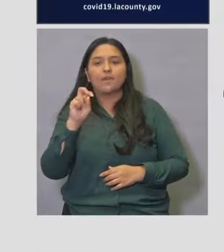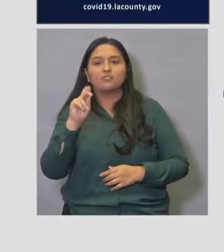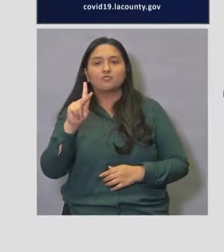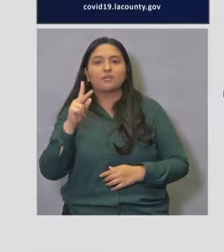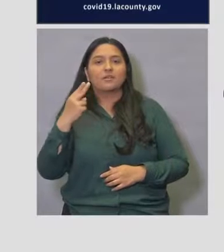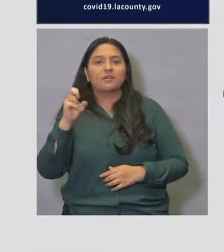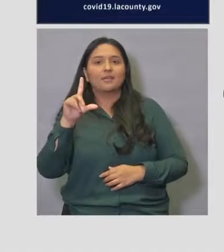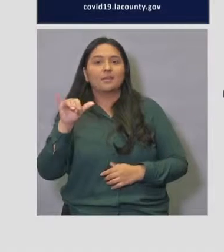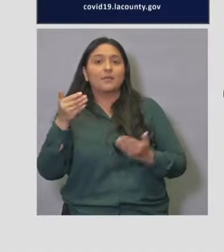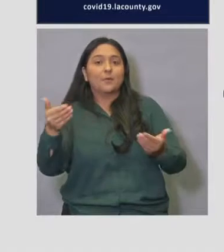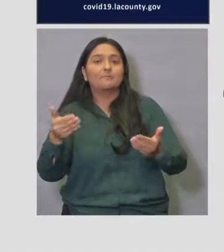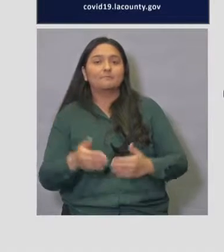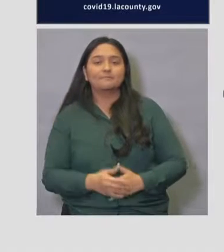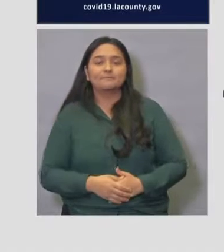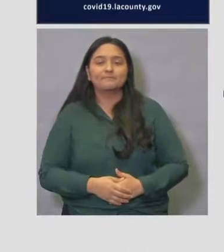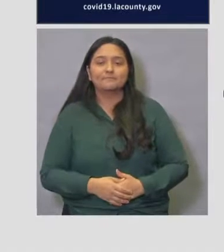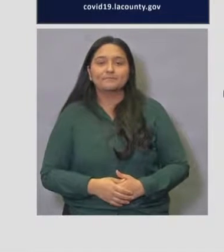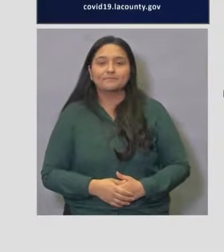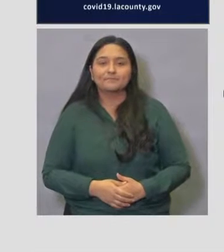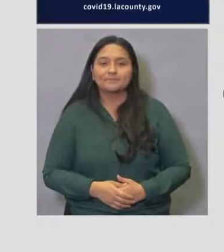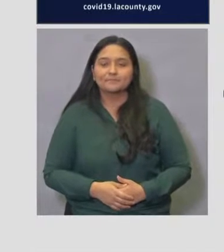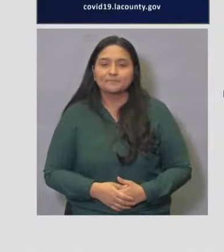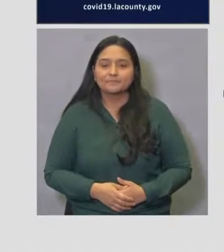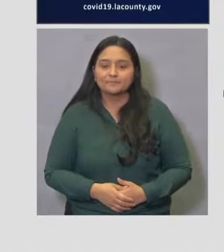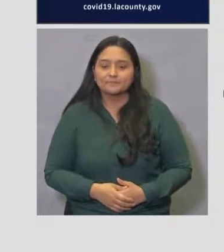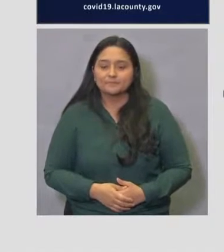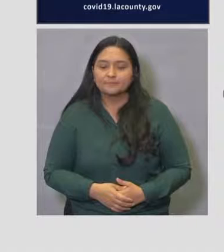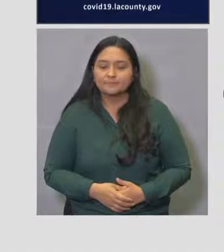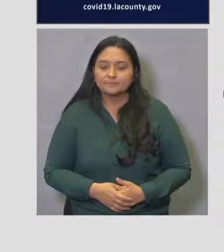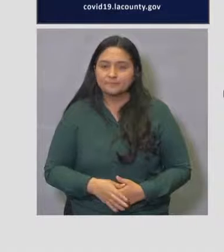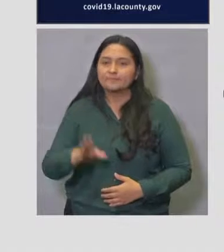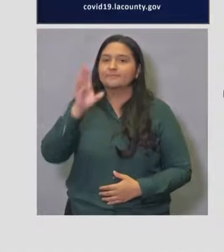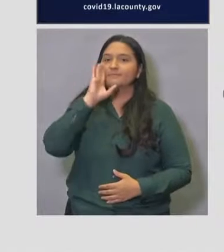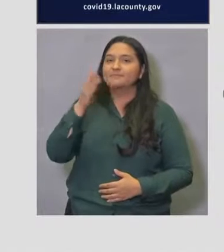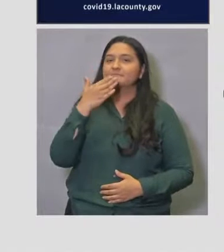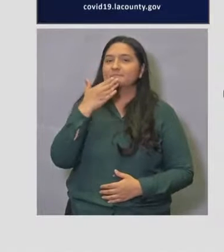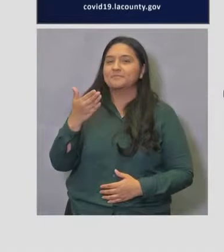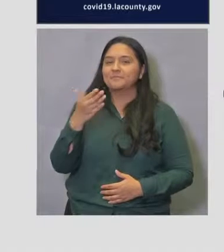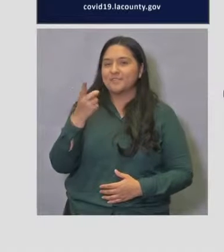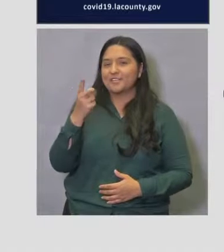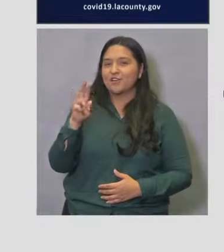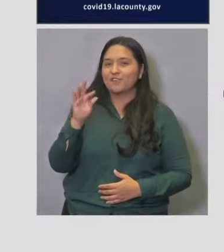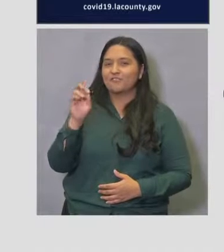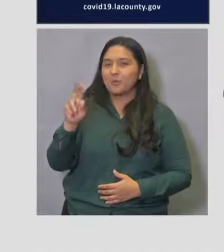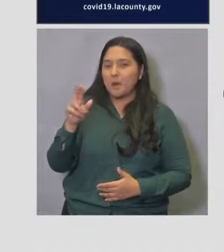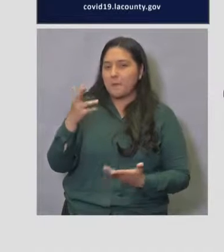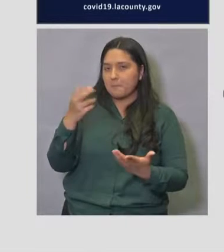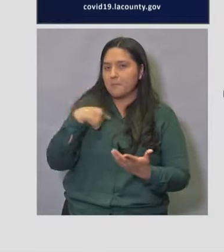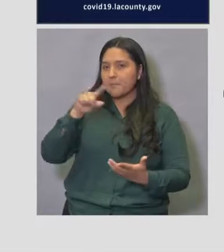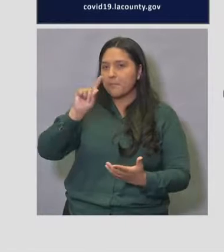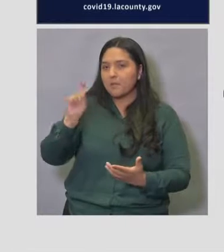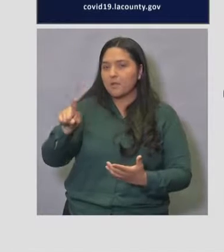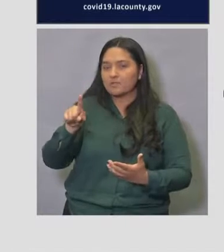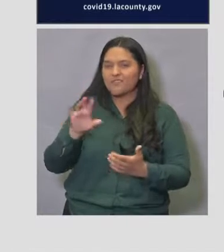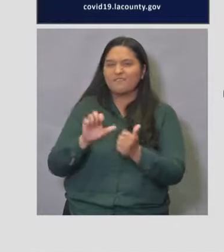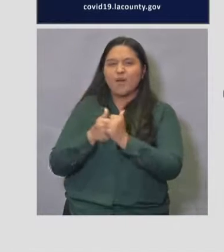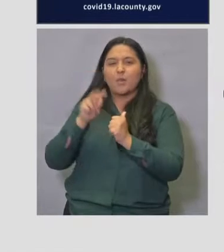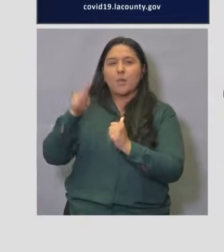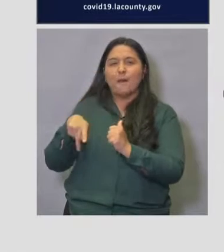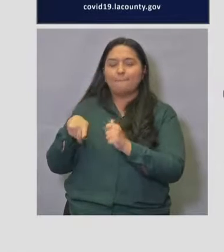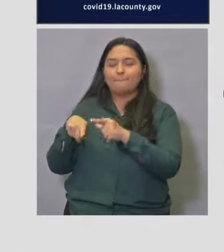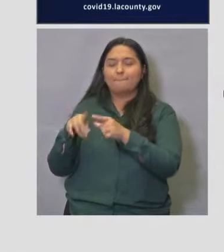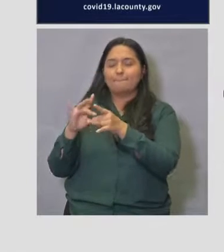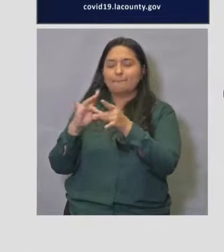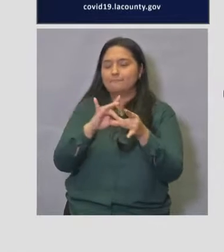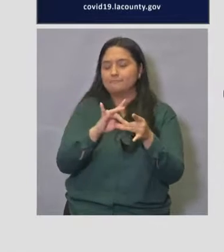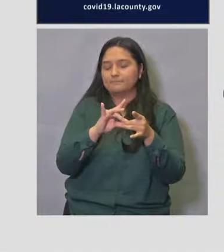Patrick, your line is unmuted. Please go ahead. Hi, thank you very much. Dr. Ferrer, I wanted to ask you a follow-up on the question earlier